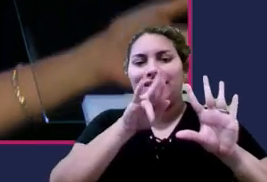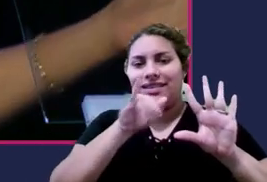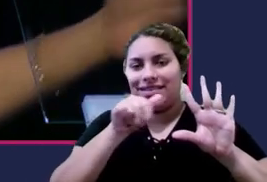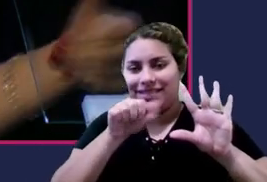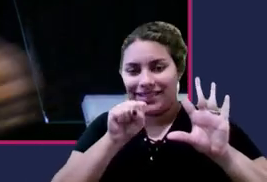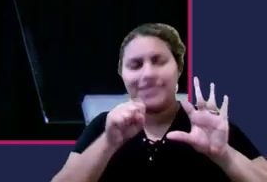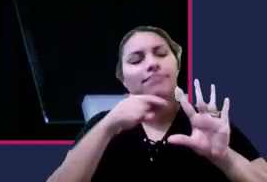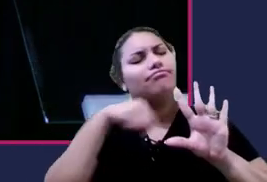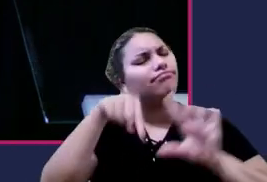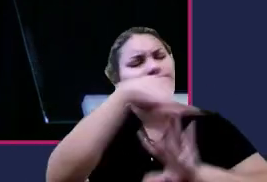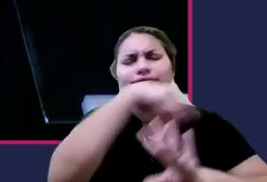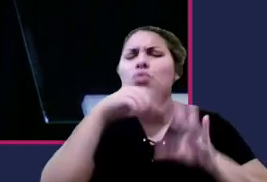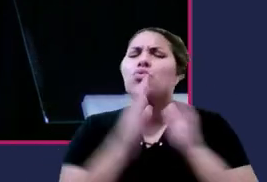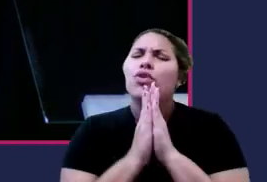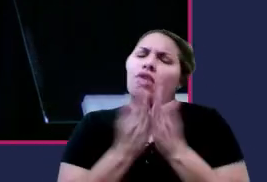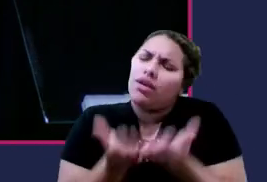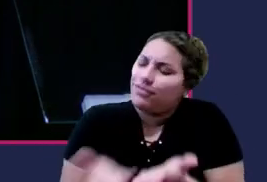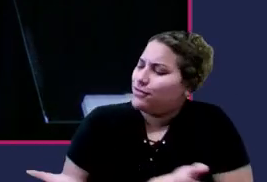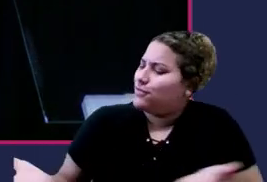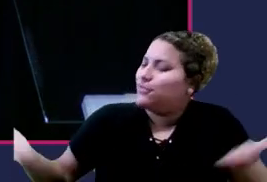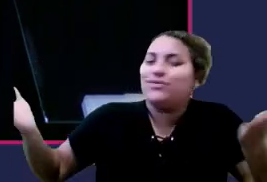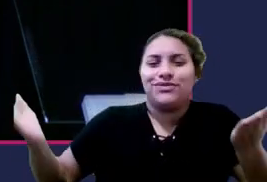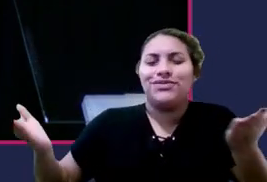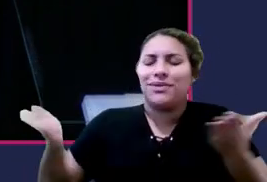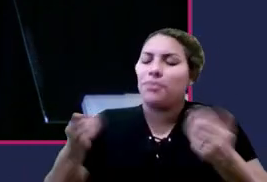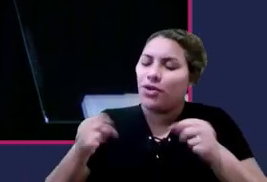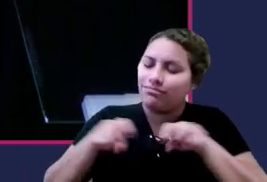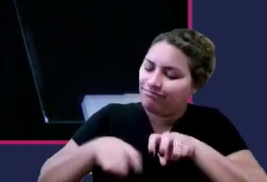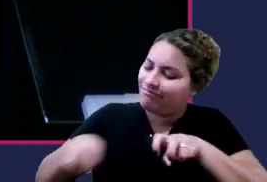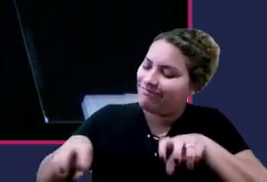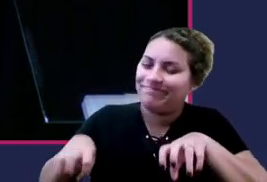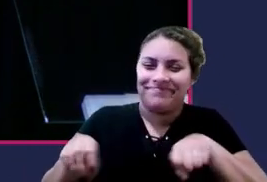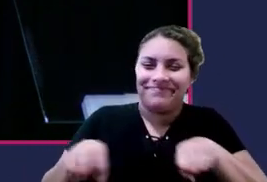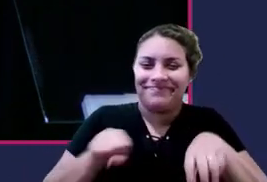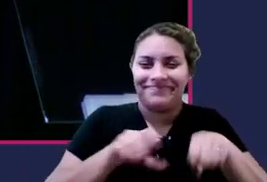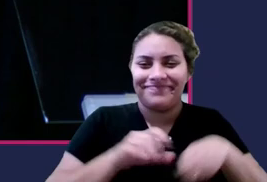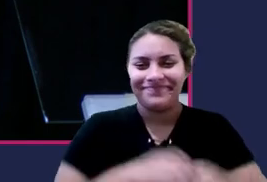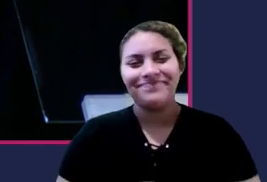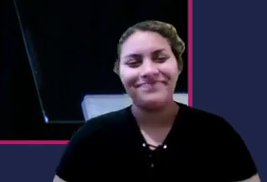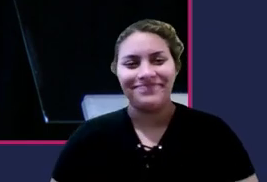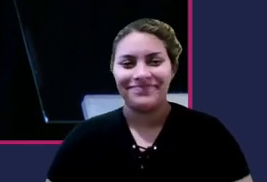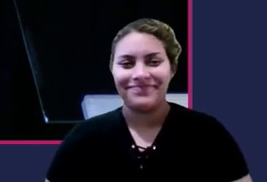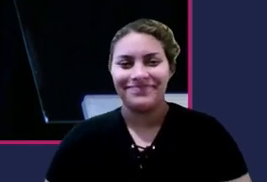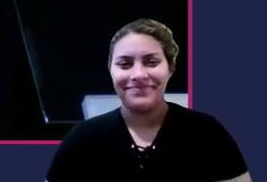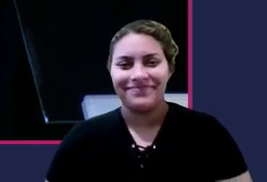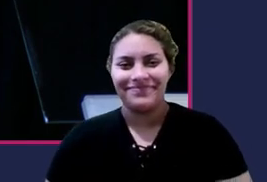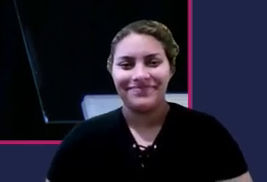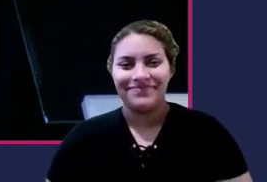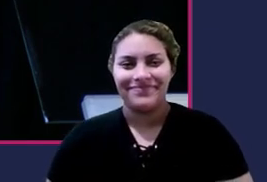and Zacarias Calil. Please make yourself at home, take your seats.